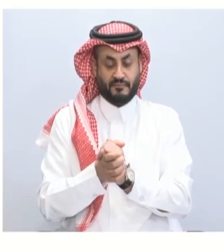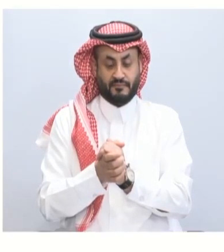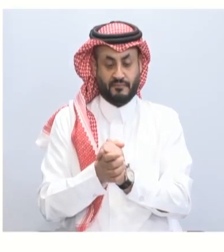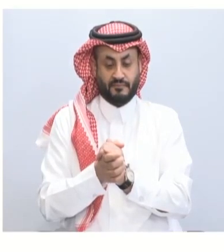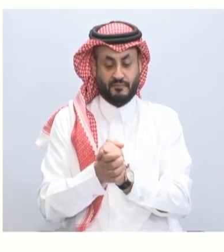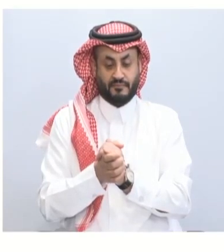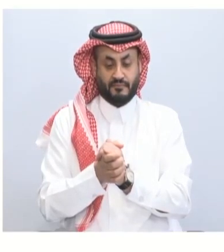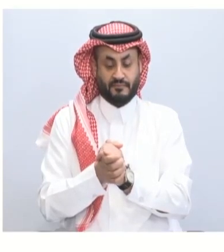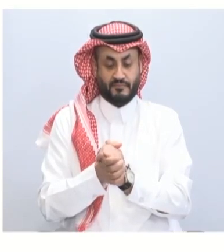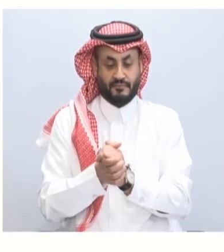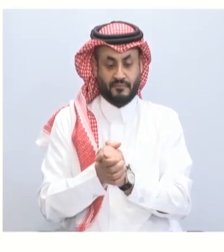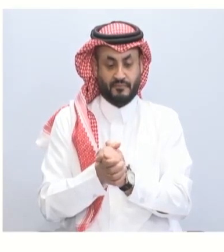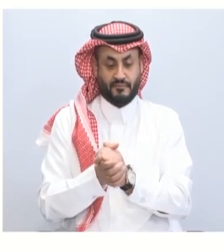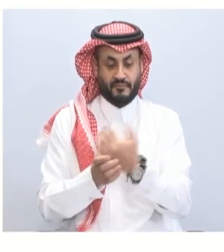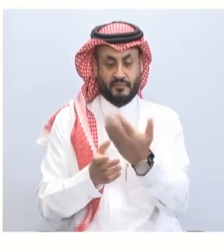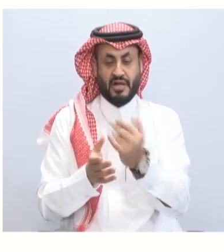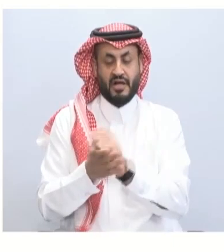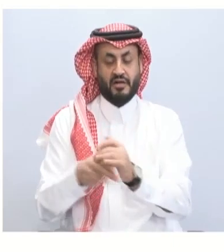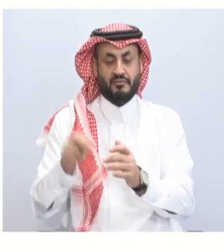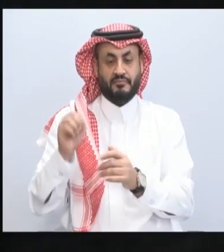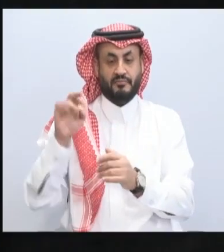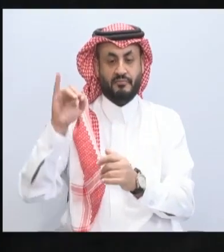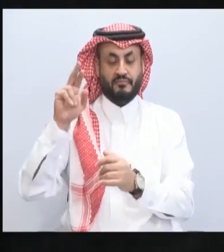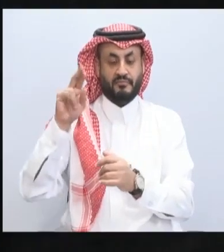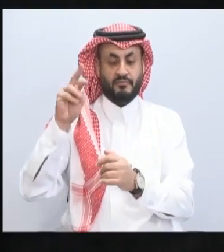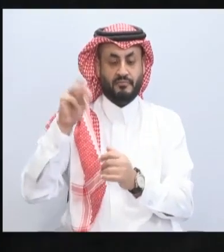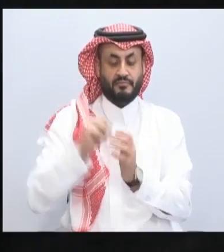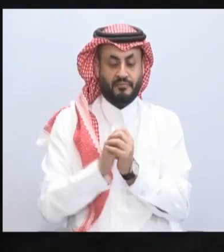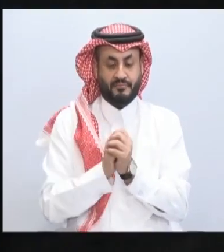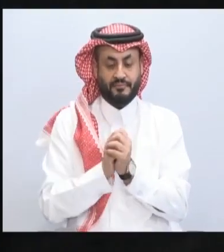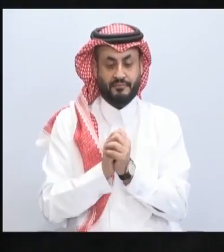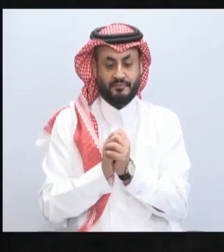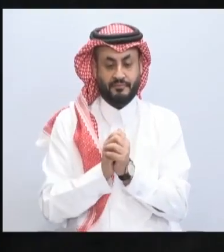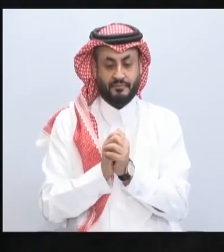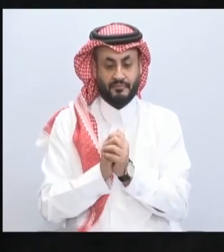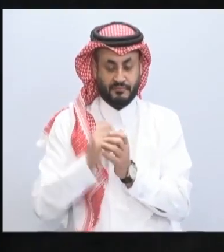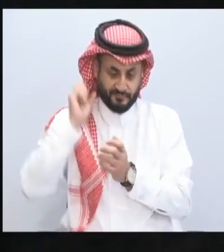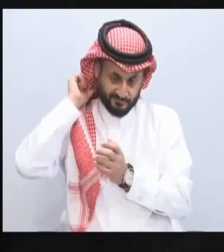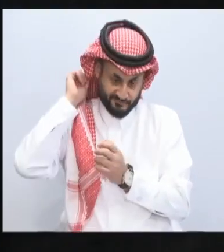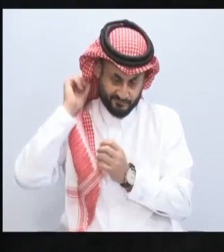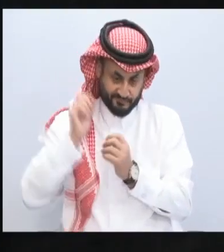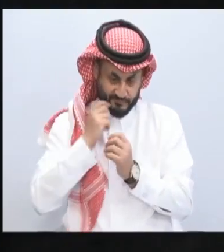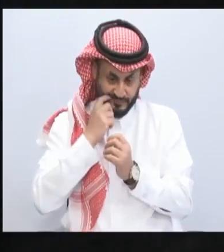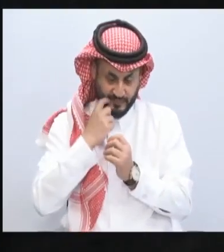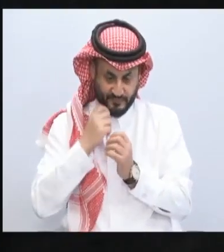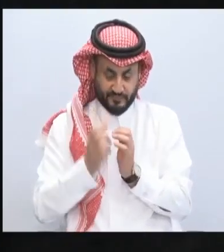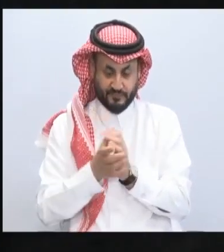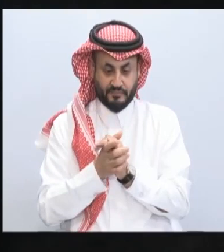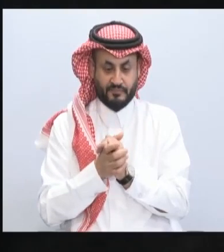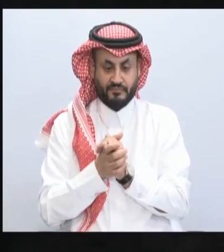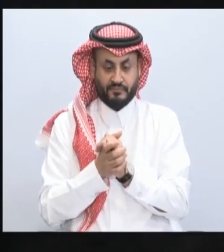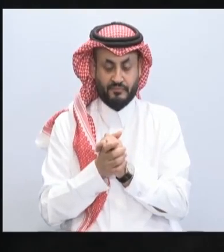Now here we have a word, norm. Now I want you to focus on these words because we are going to go back and apply them